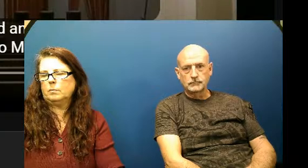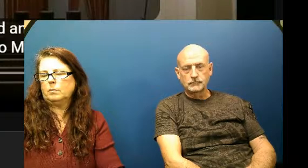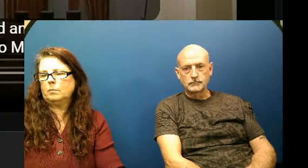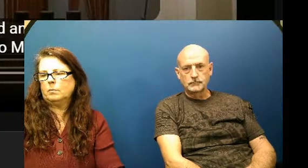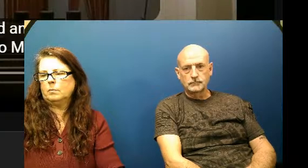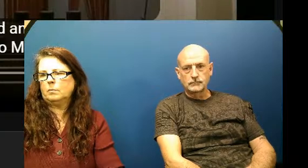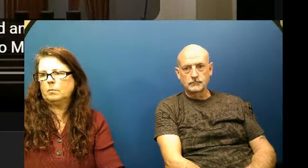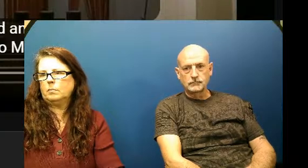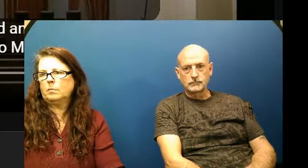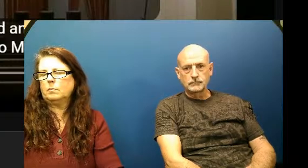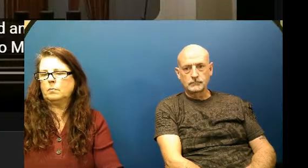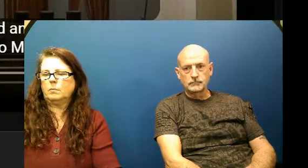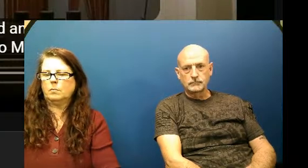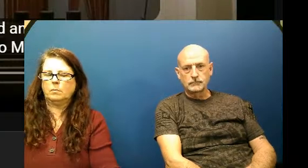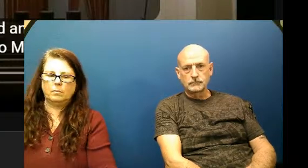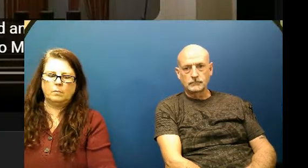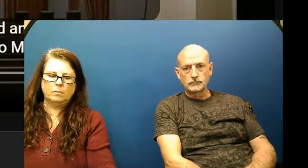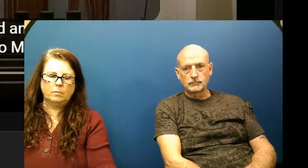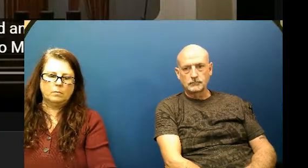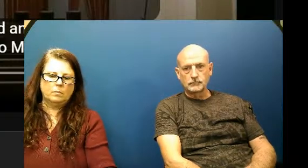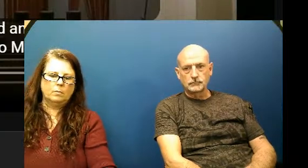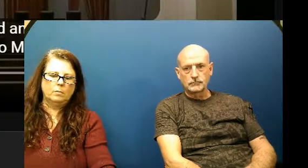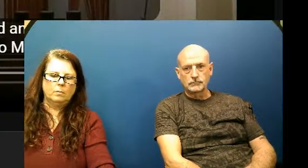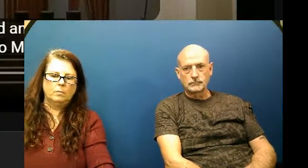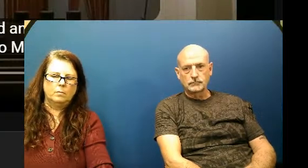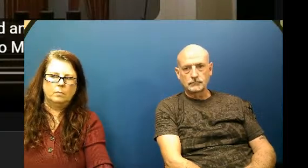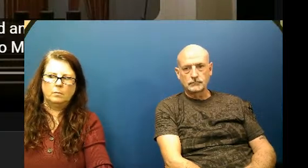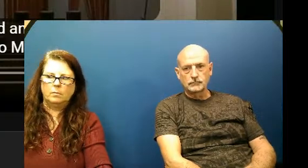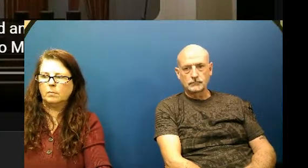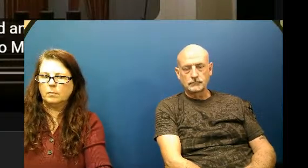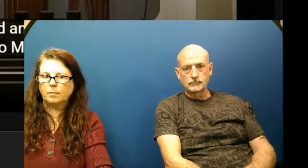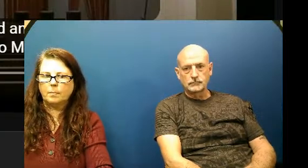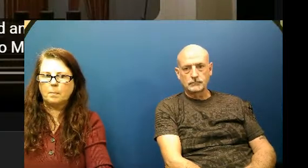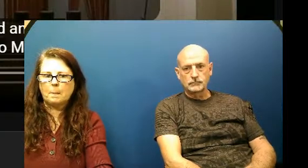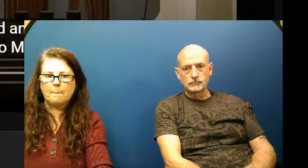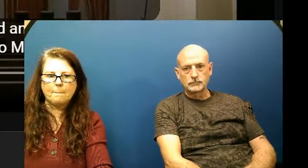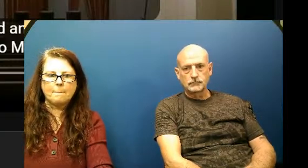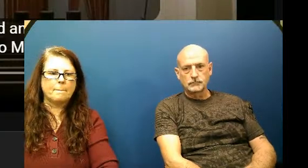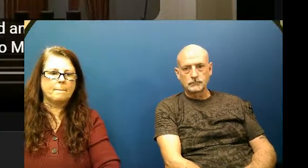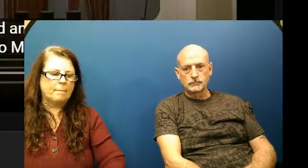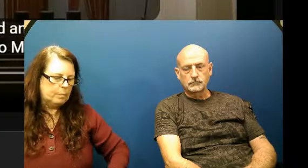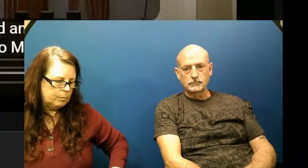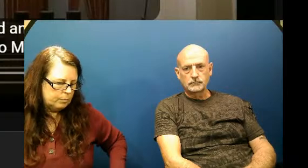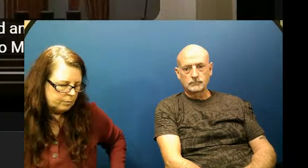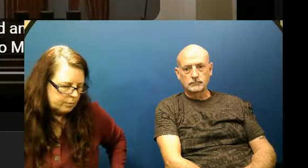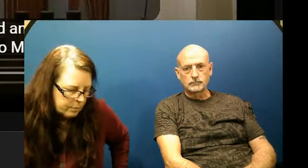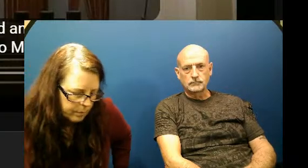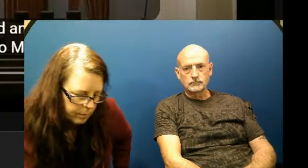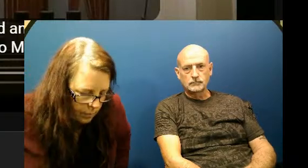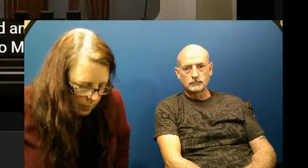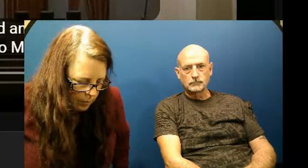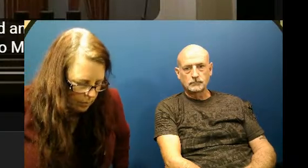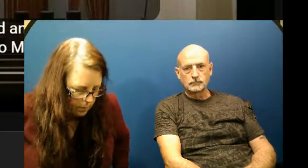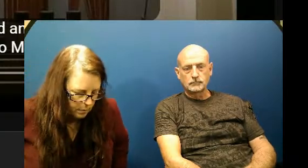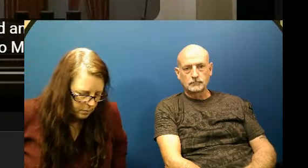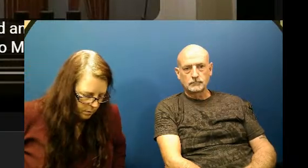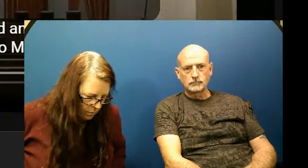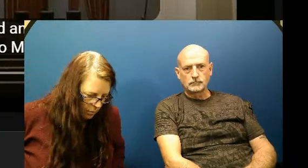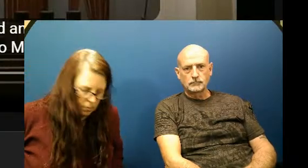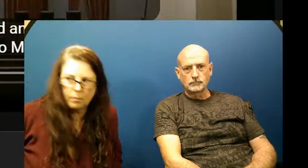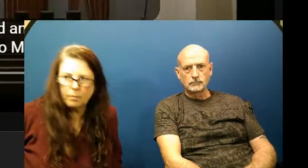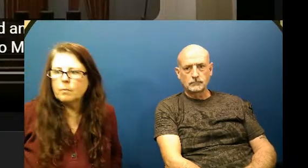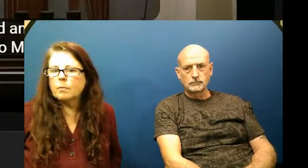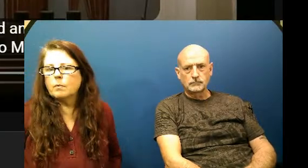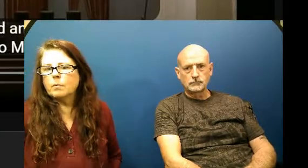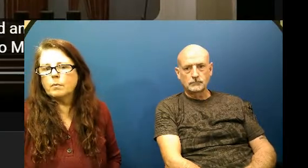target speakers in speech. Take, for example, generally applicable laws like the So trade. you think in that situation